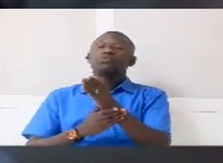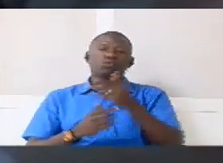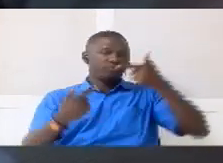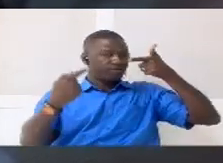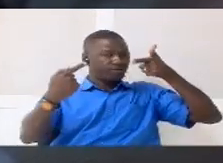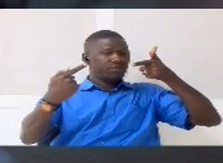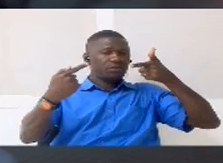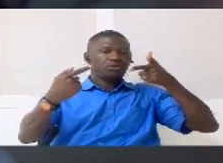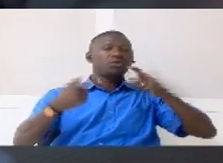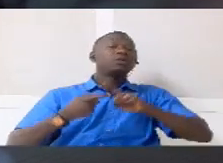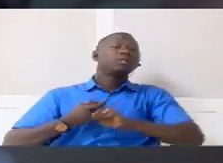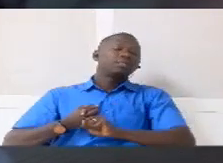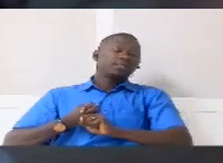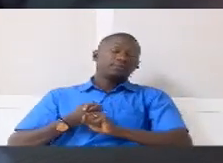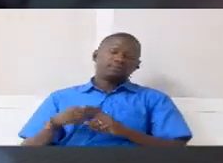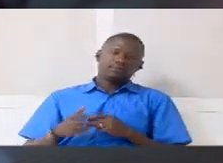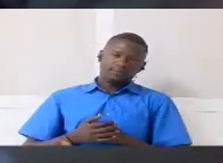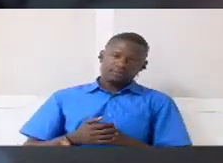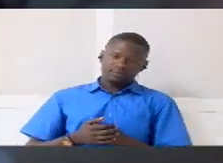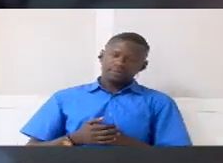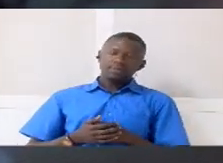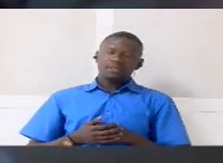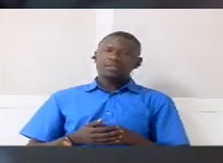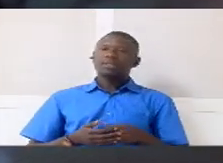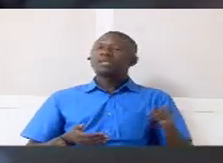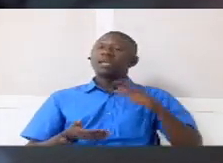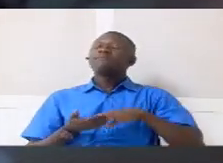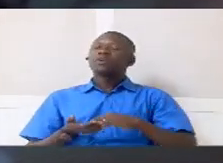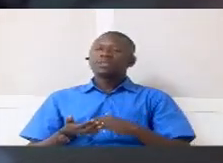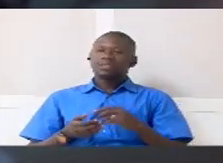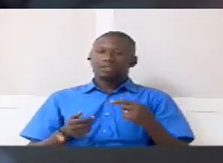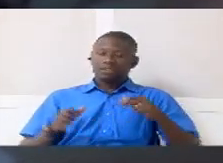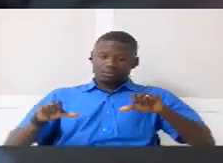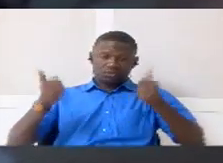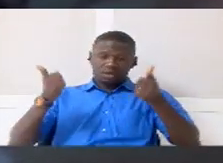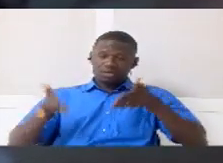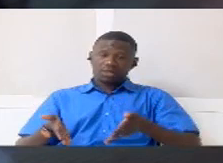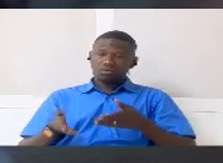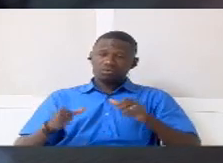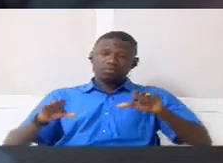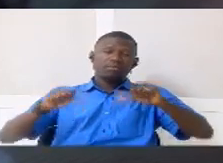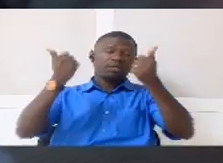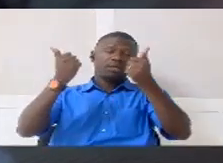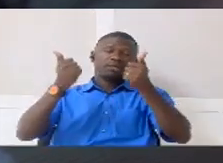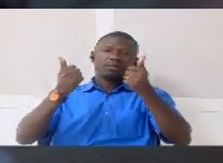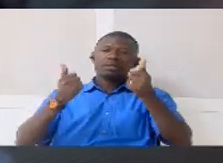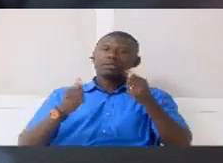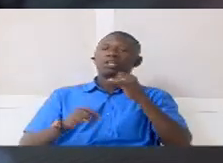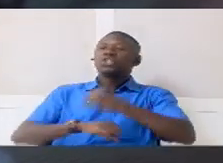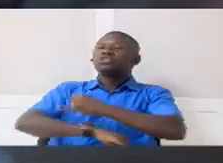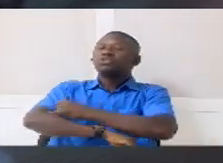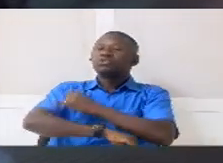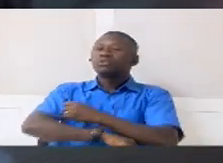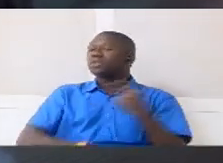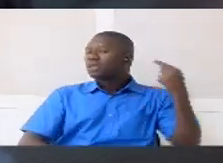This 14th summer session, which we start today, will begin with institutional hearings on the prison